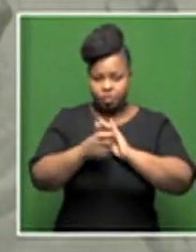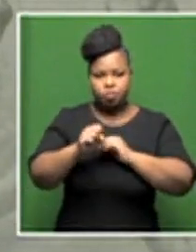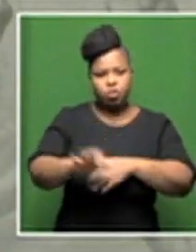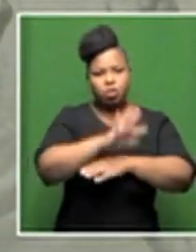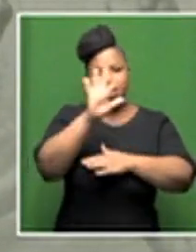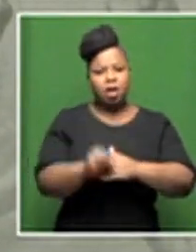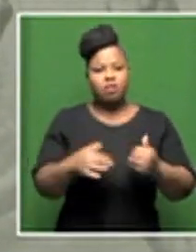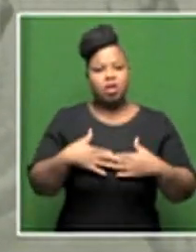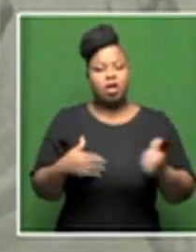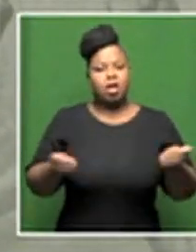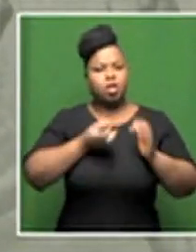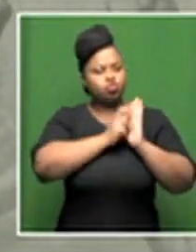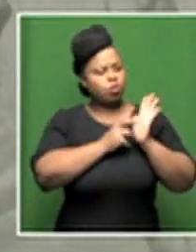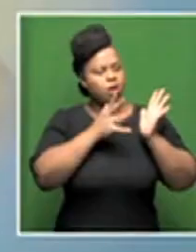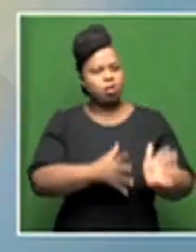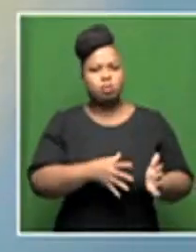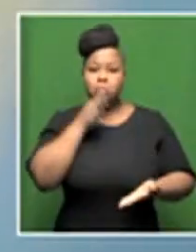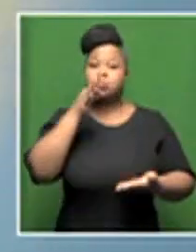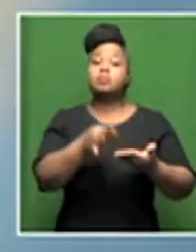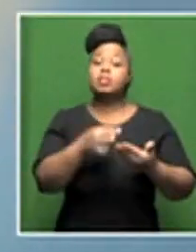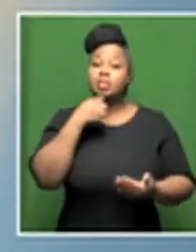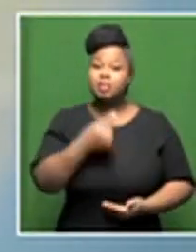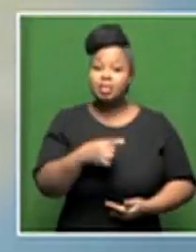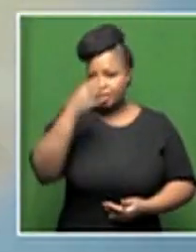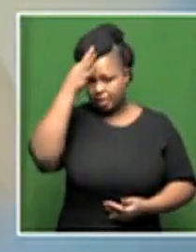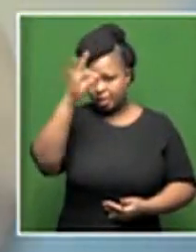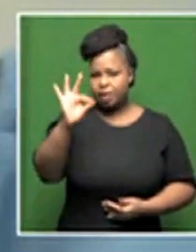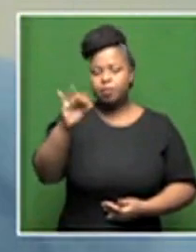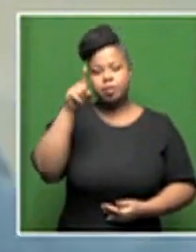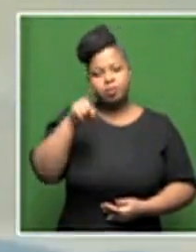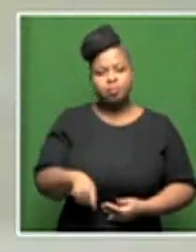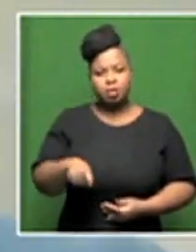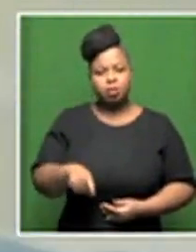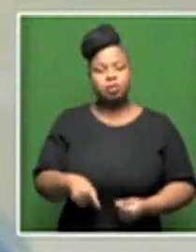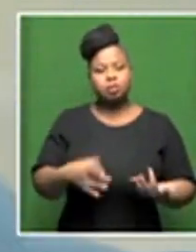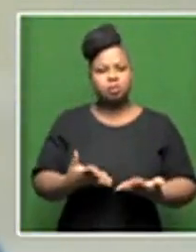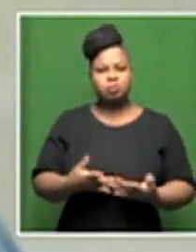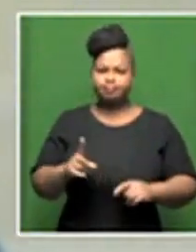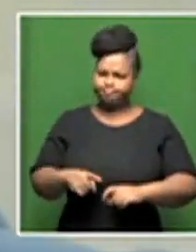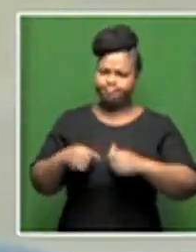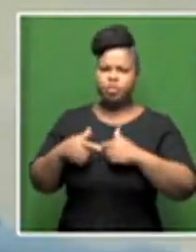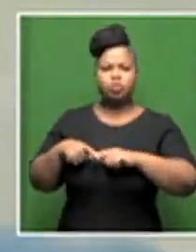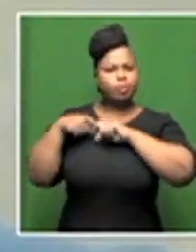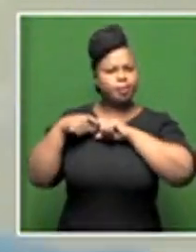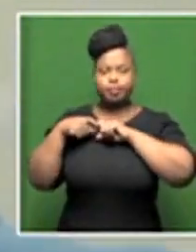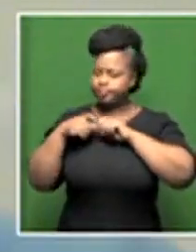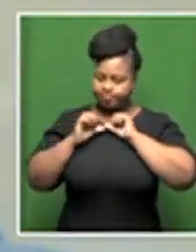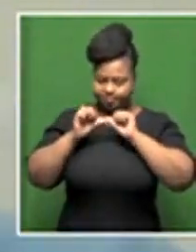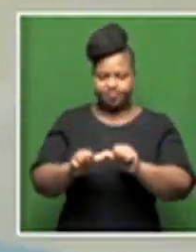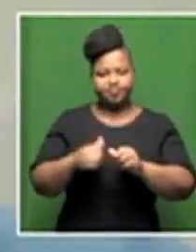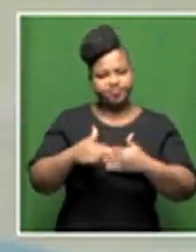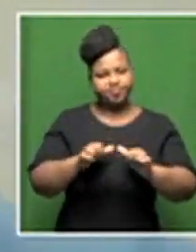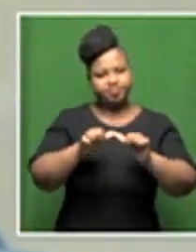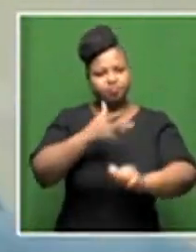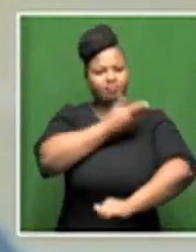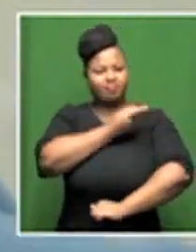Africa's health regulator recommended that the government lift the pause on administering drug maker Johnson &